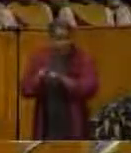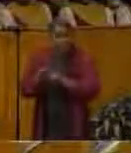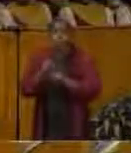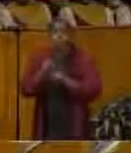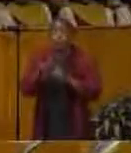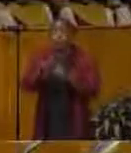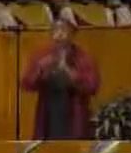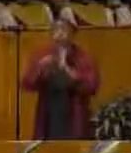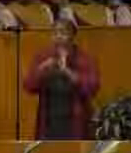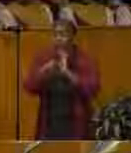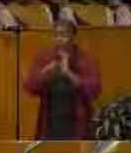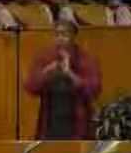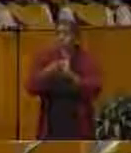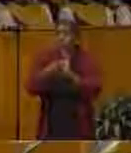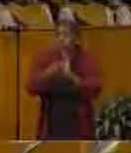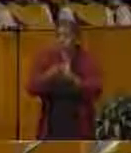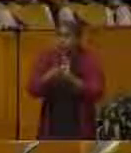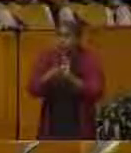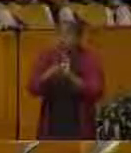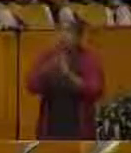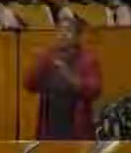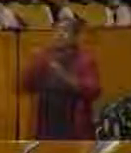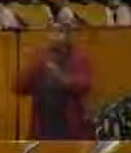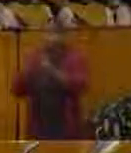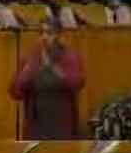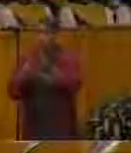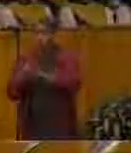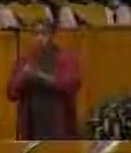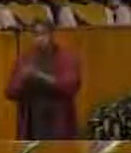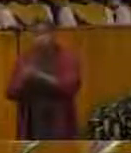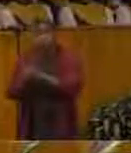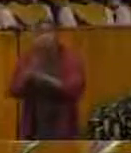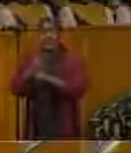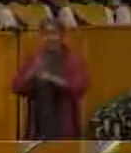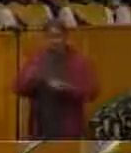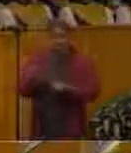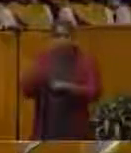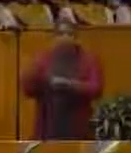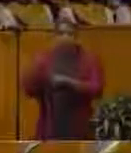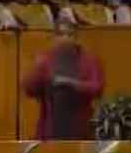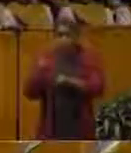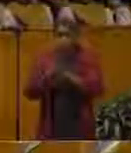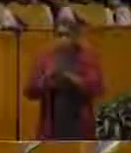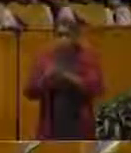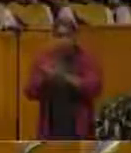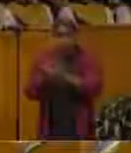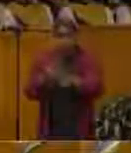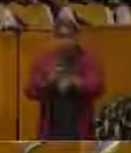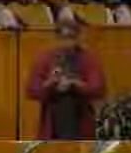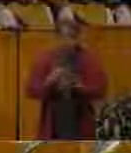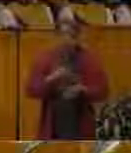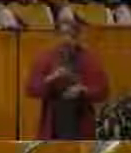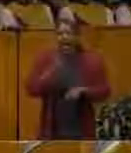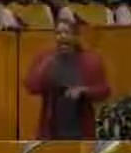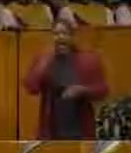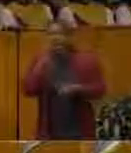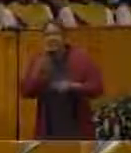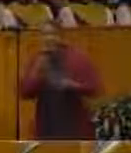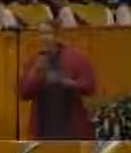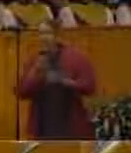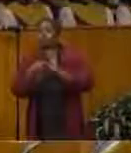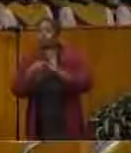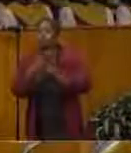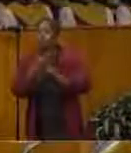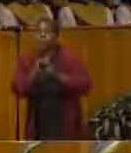So you show me a saint that comes to church, and I'll show you someone who likes sanctified